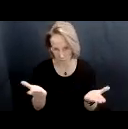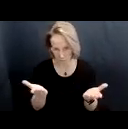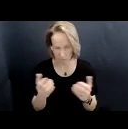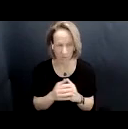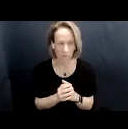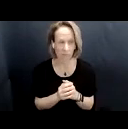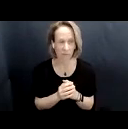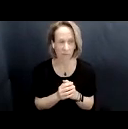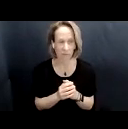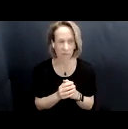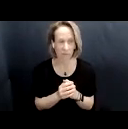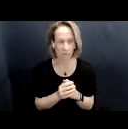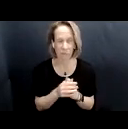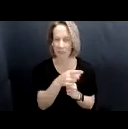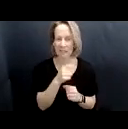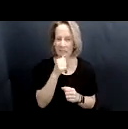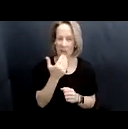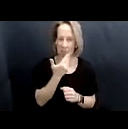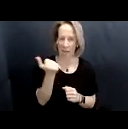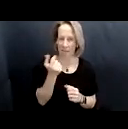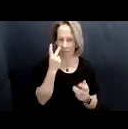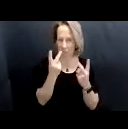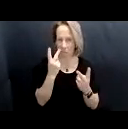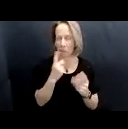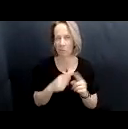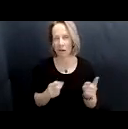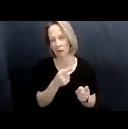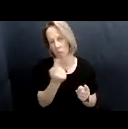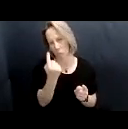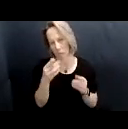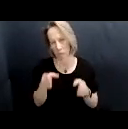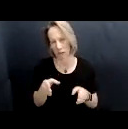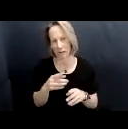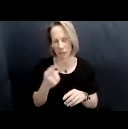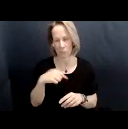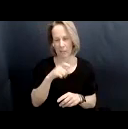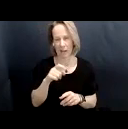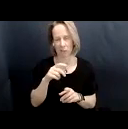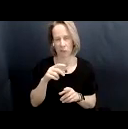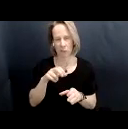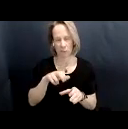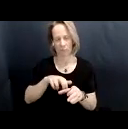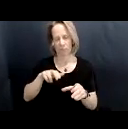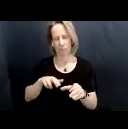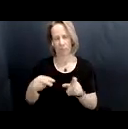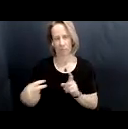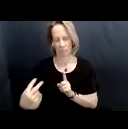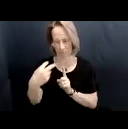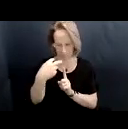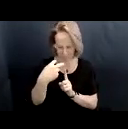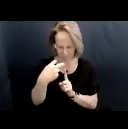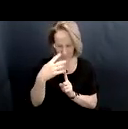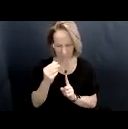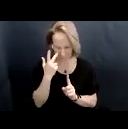this isn't the best visual, I just kind of came up with this, but I think really looking at ourselves as this connector and the role of that, I think